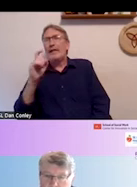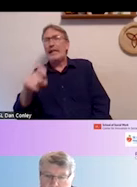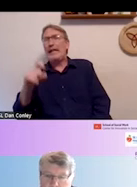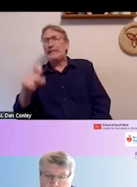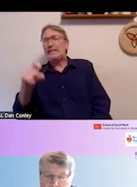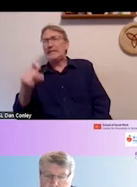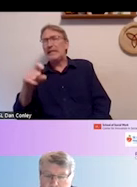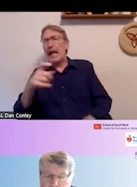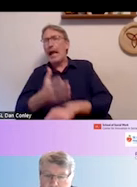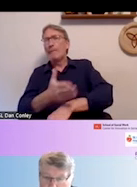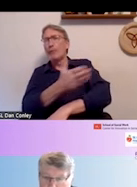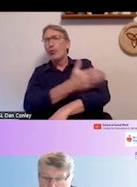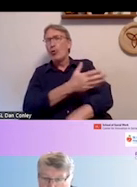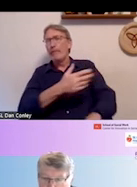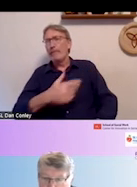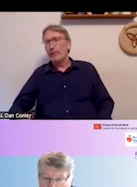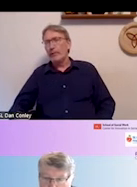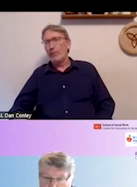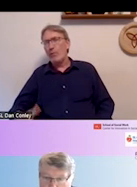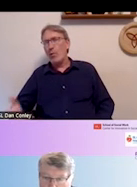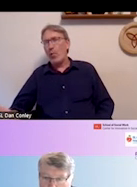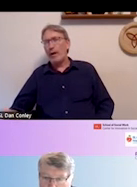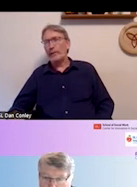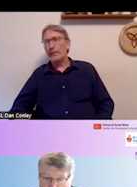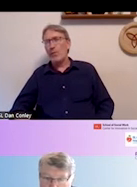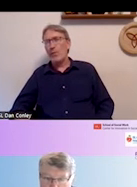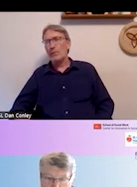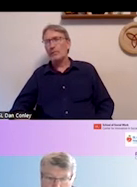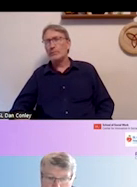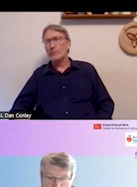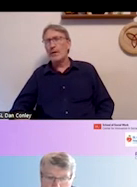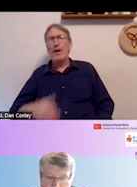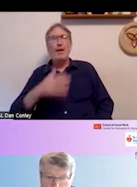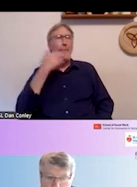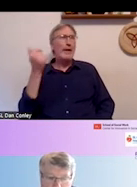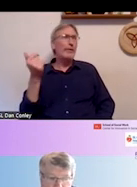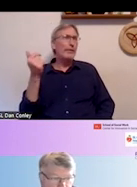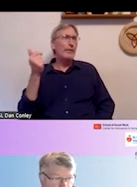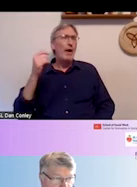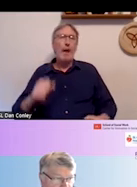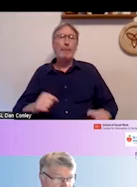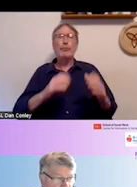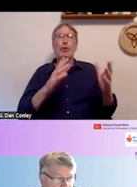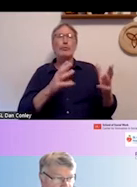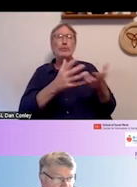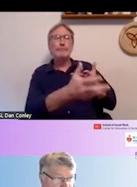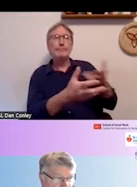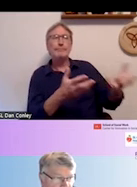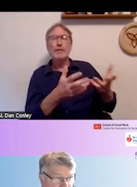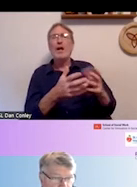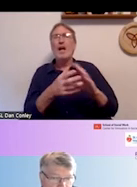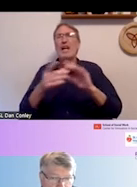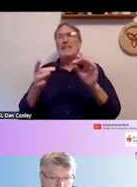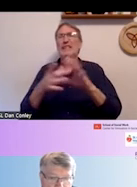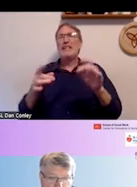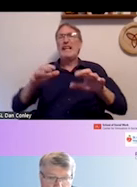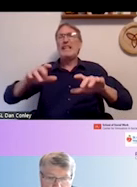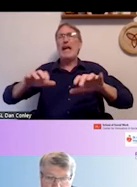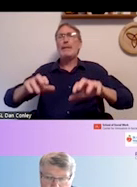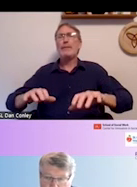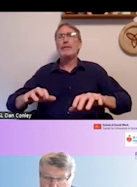better done, better, approach to the interaction? Put your comments in the chat if you